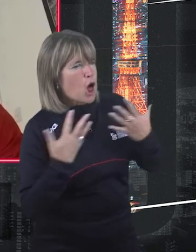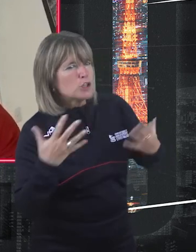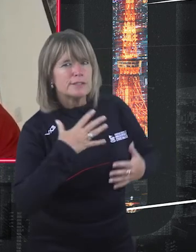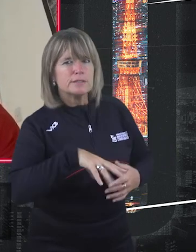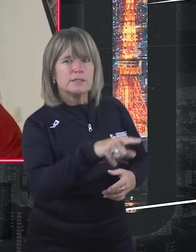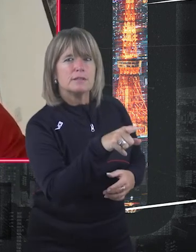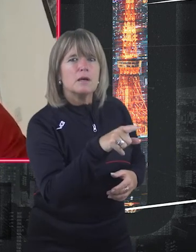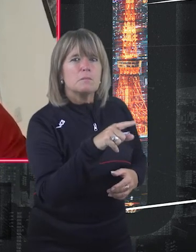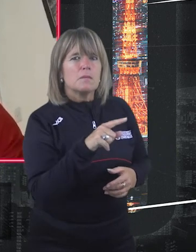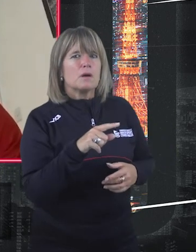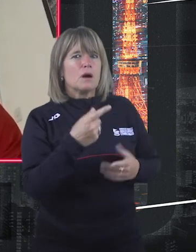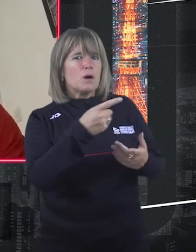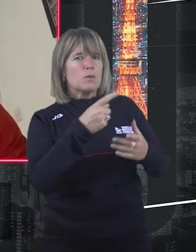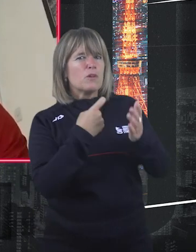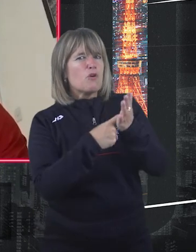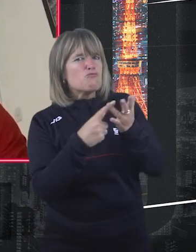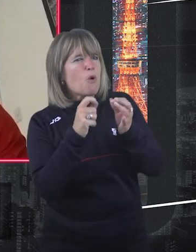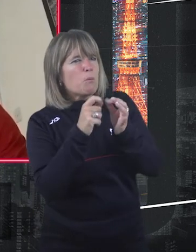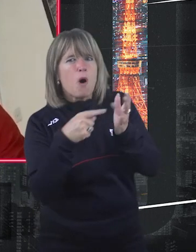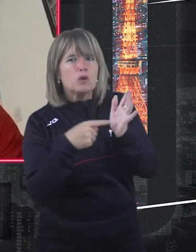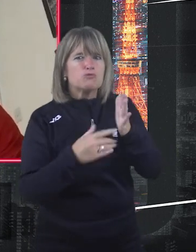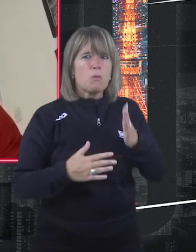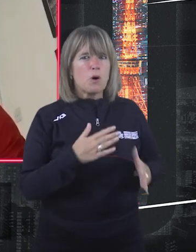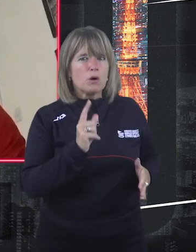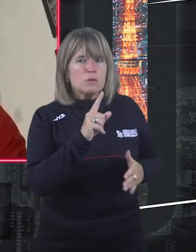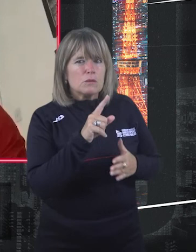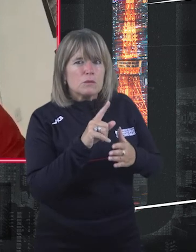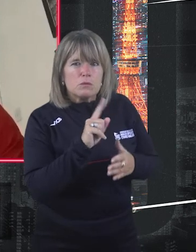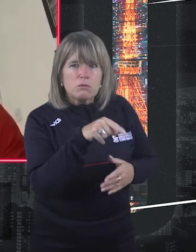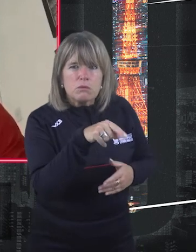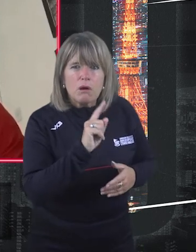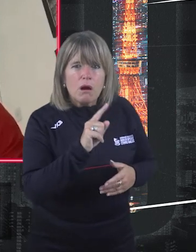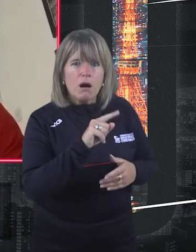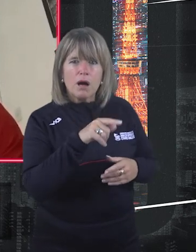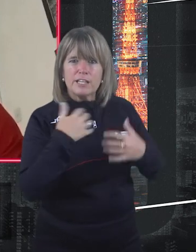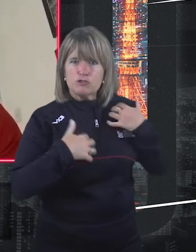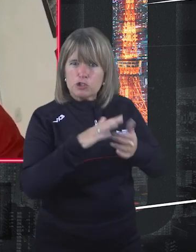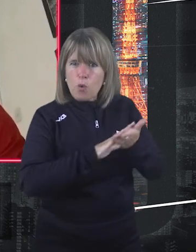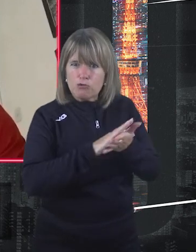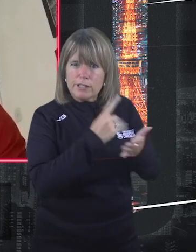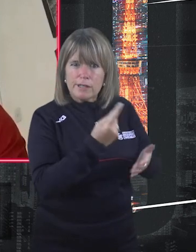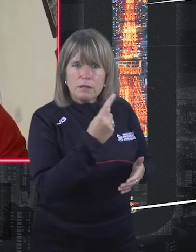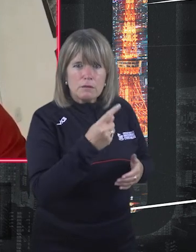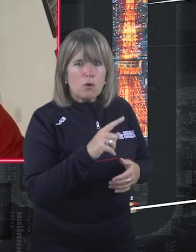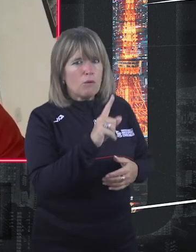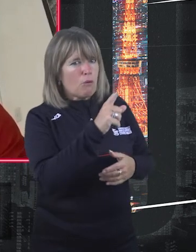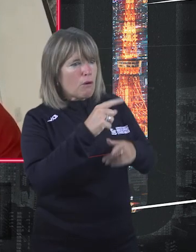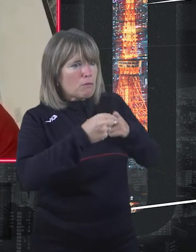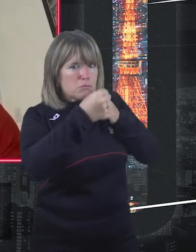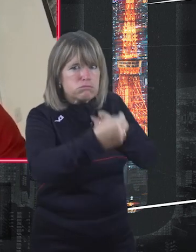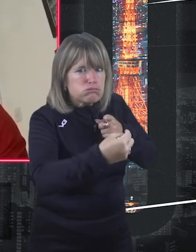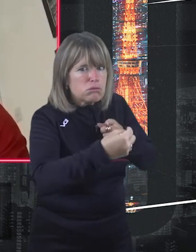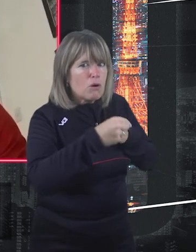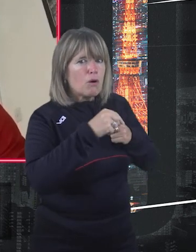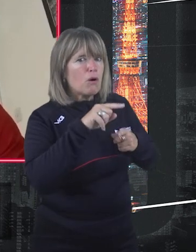it like with the robot? I mean, that's an interesting story in itself. I mean, what an